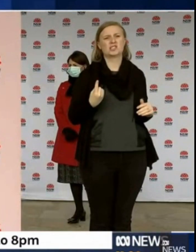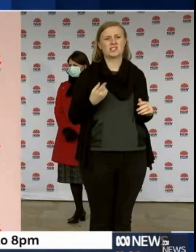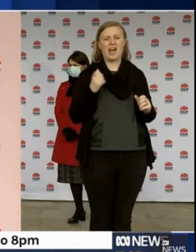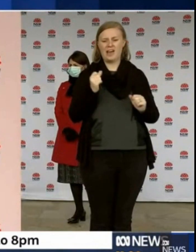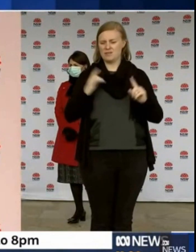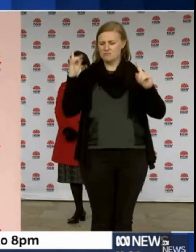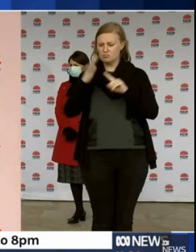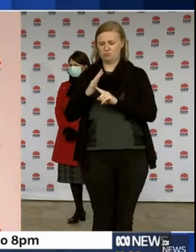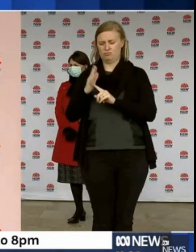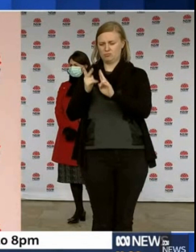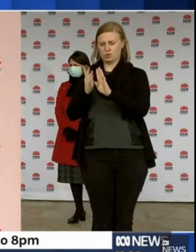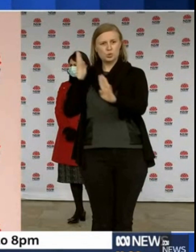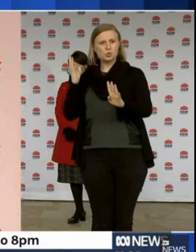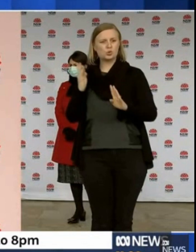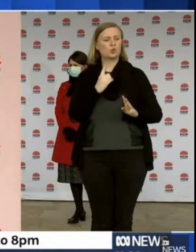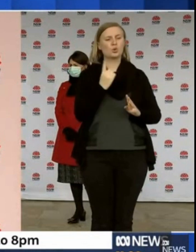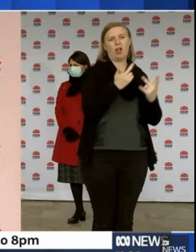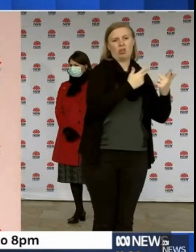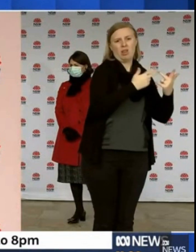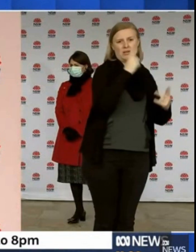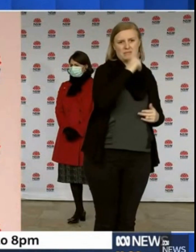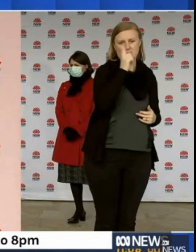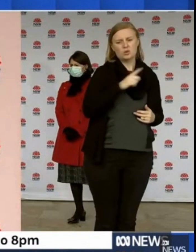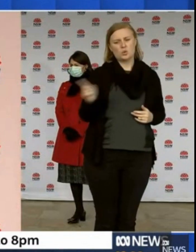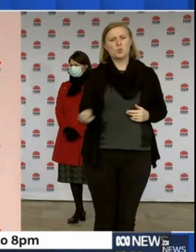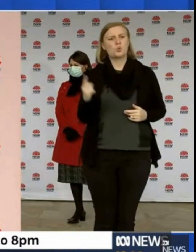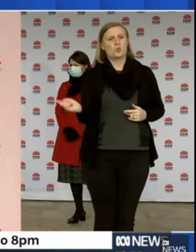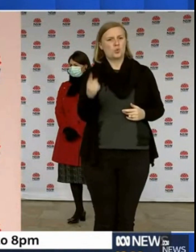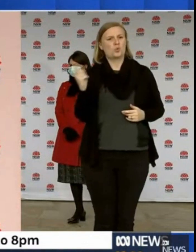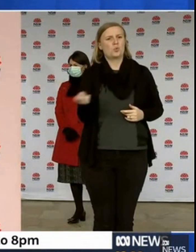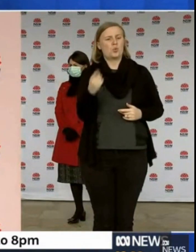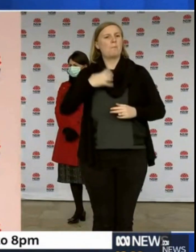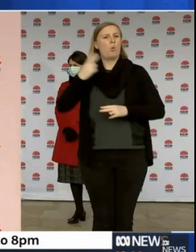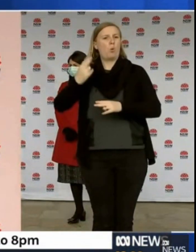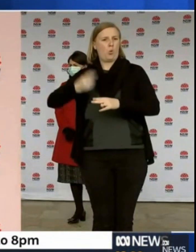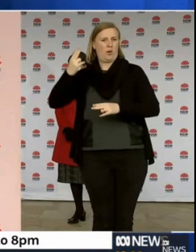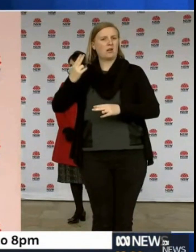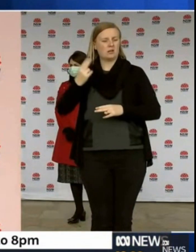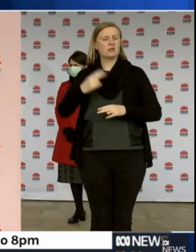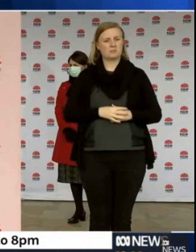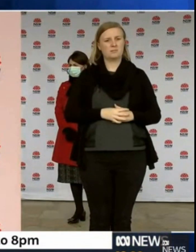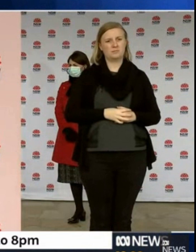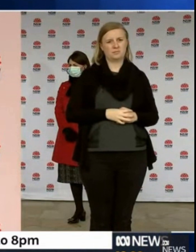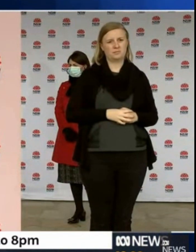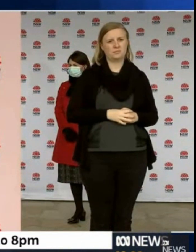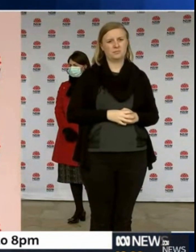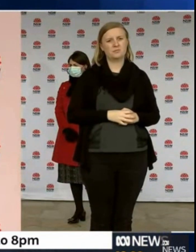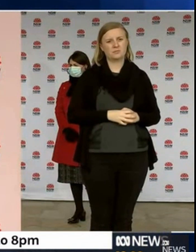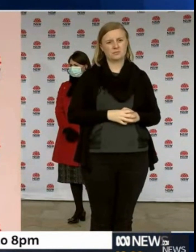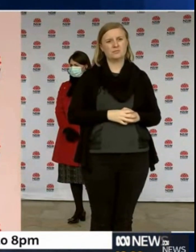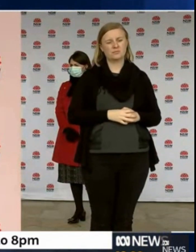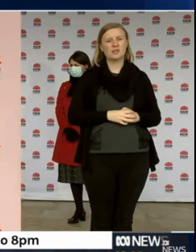queue or a way of bringing you to the front of it so that you don't have to wait. We would ask you to reach out to your